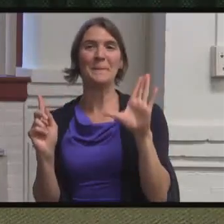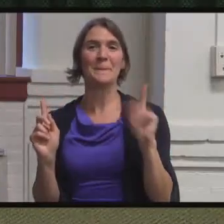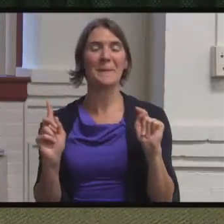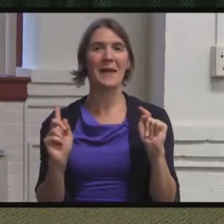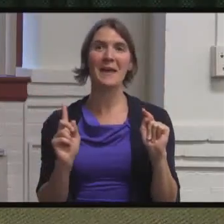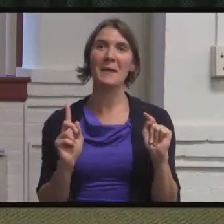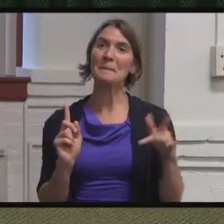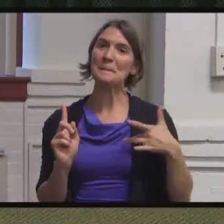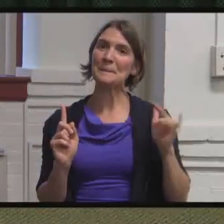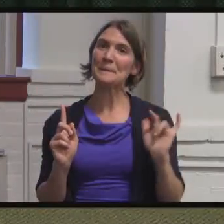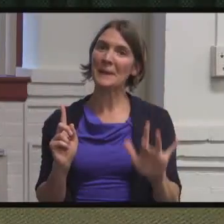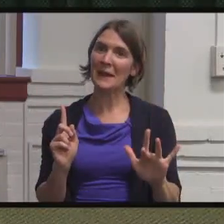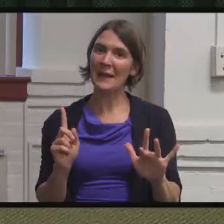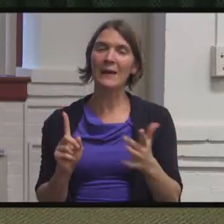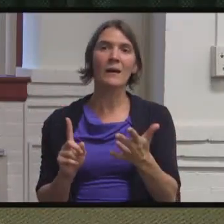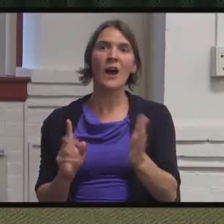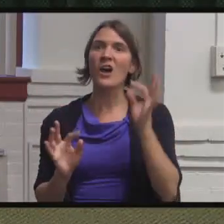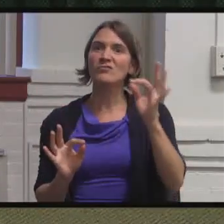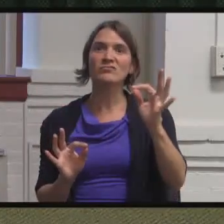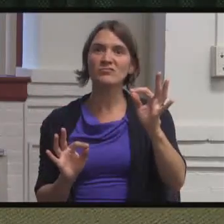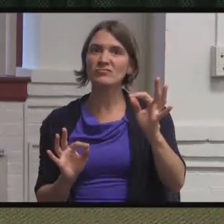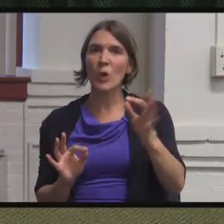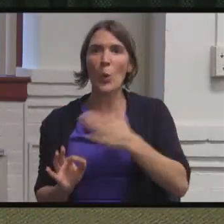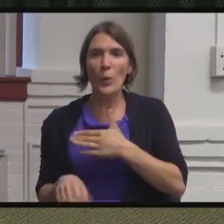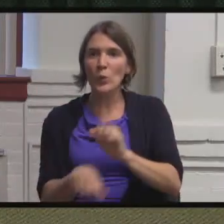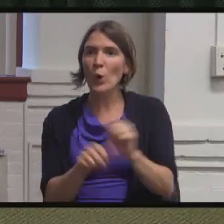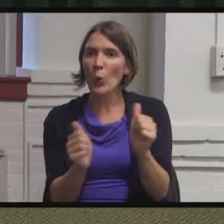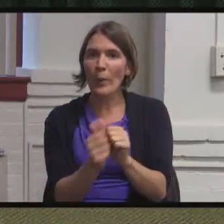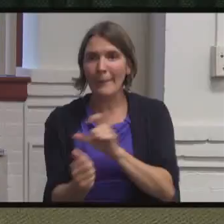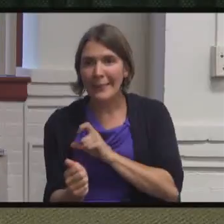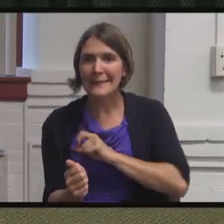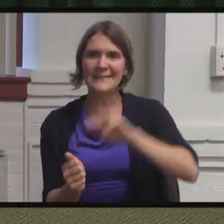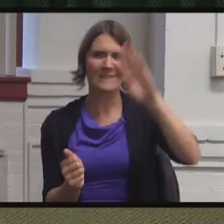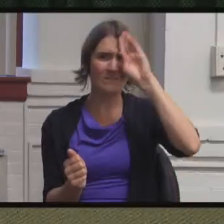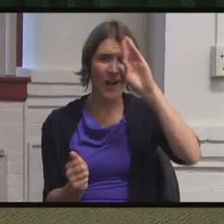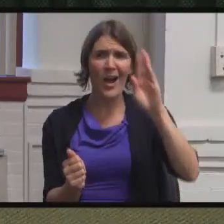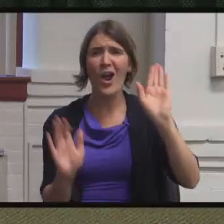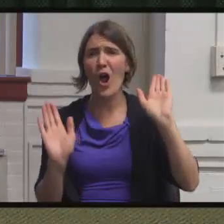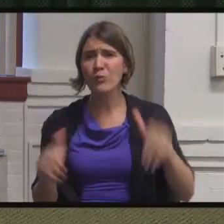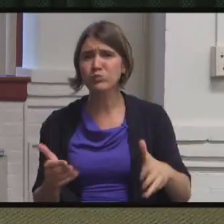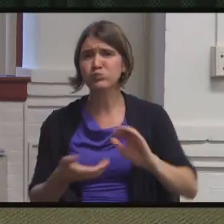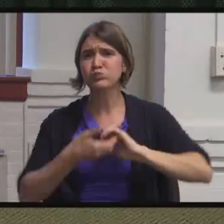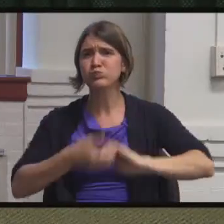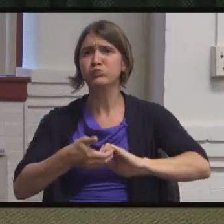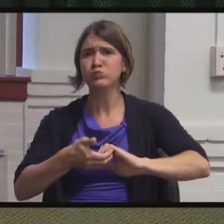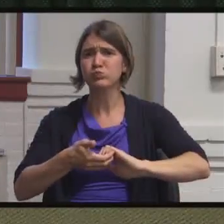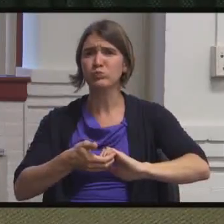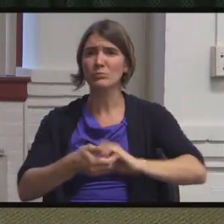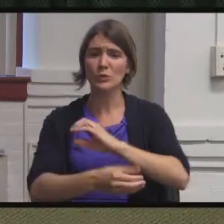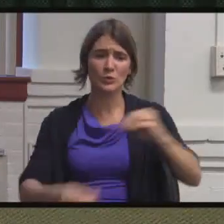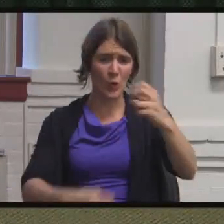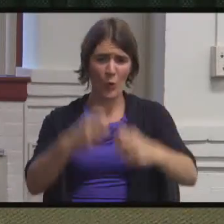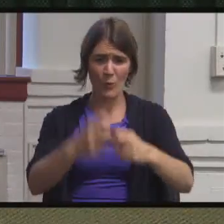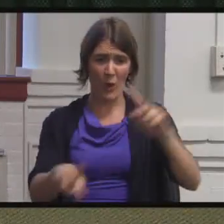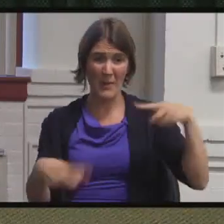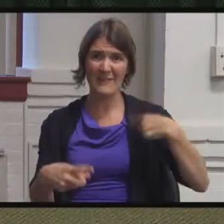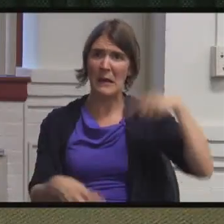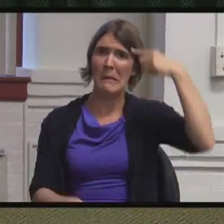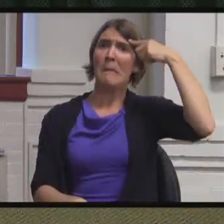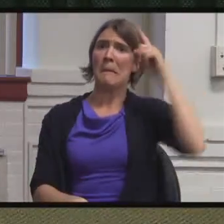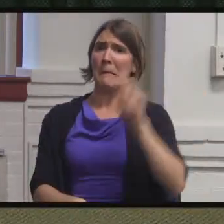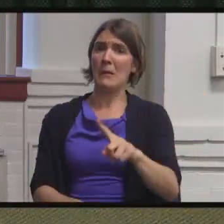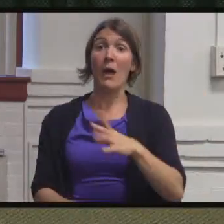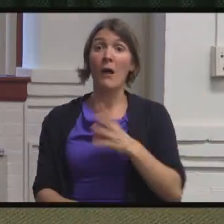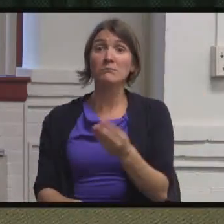unique. But every time you've been willing to work with the police and fire and any questions and issues that we've had, and it always